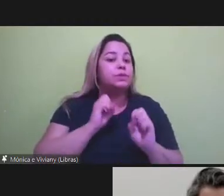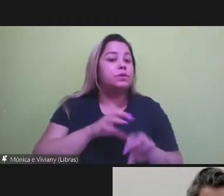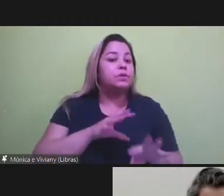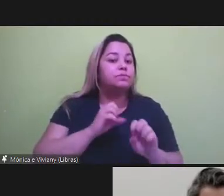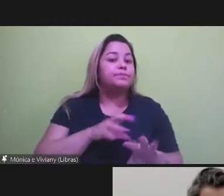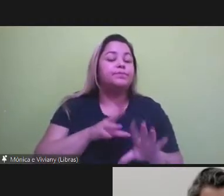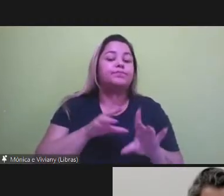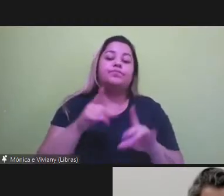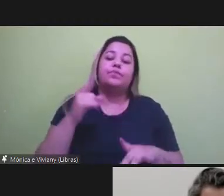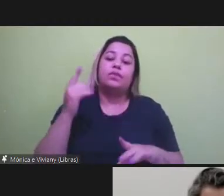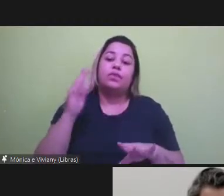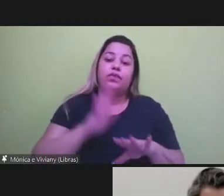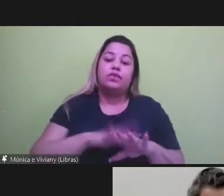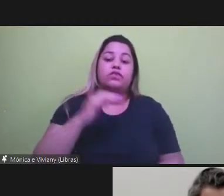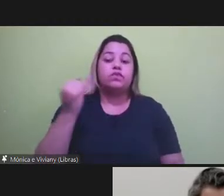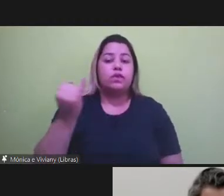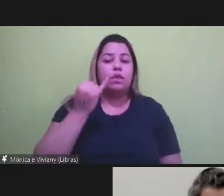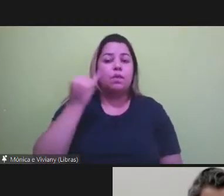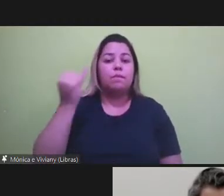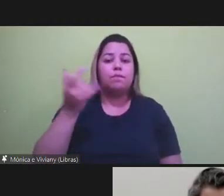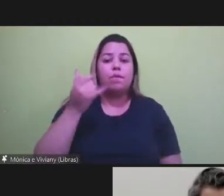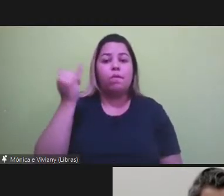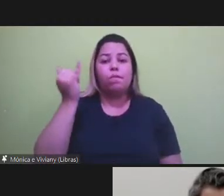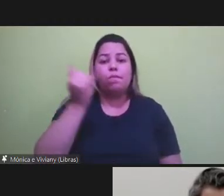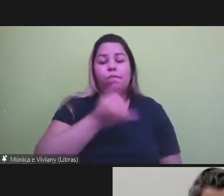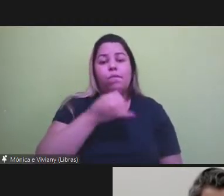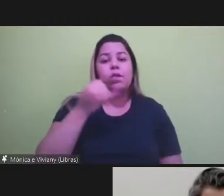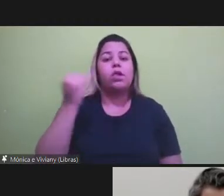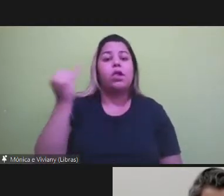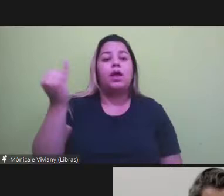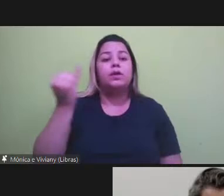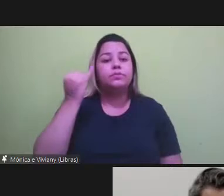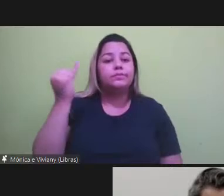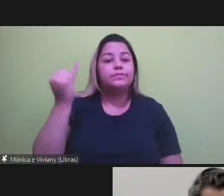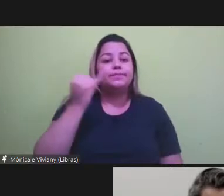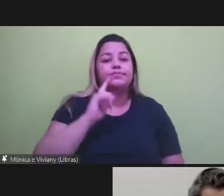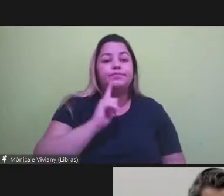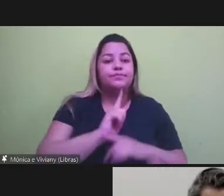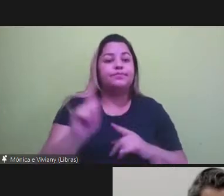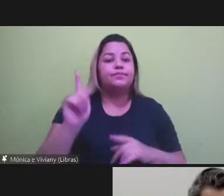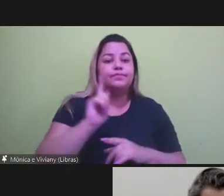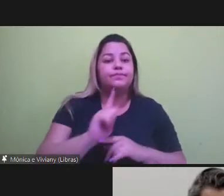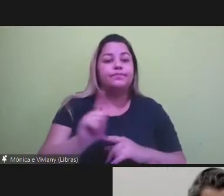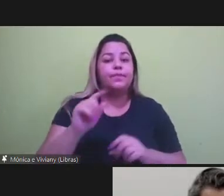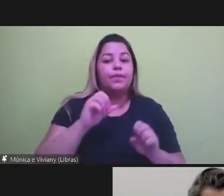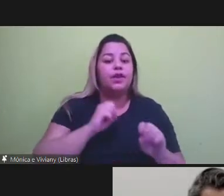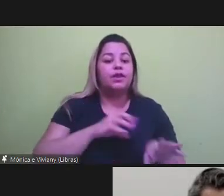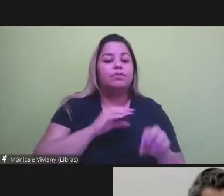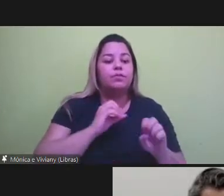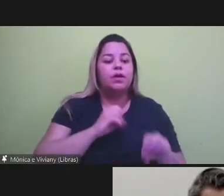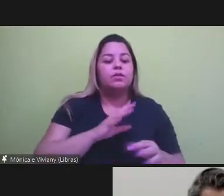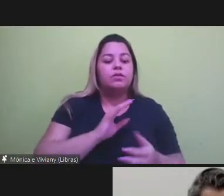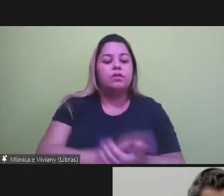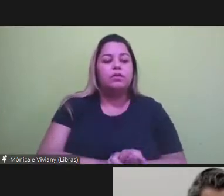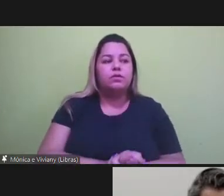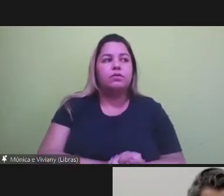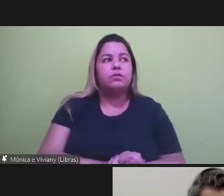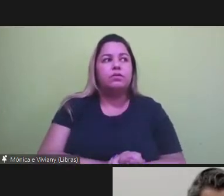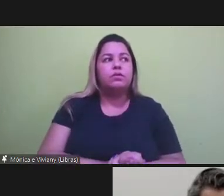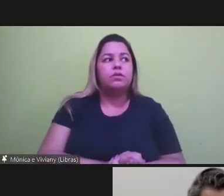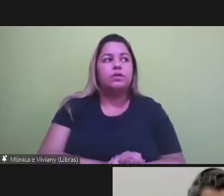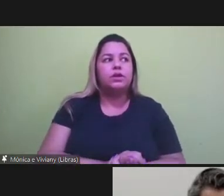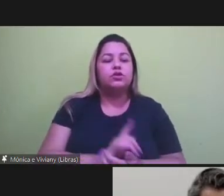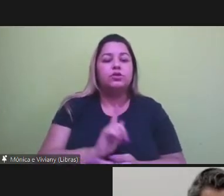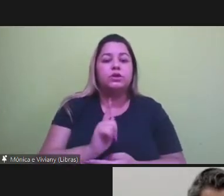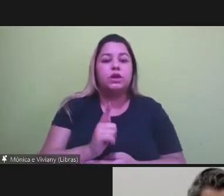education. So I think that's more important to talk about the importance of the management of education, to